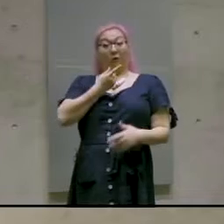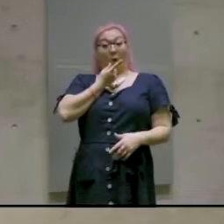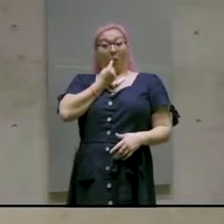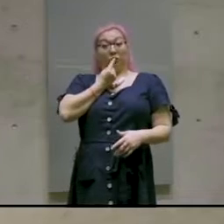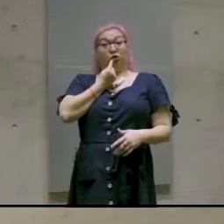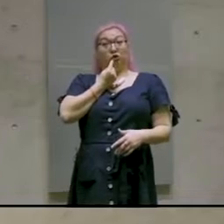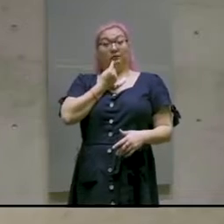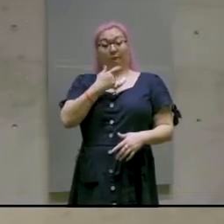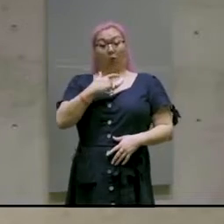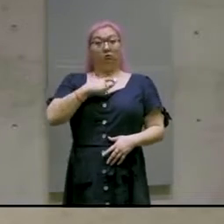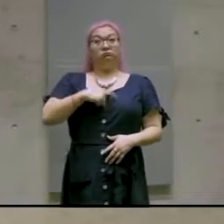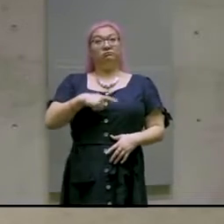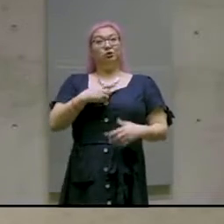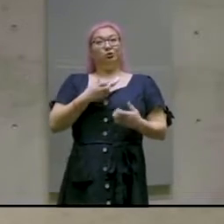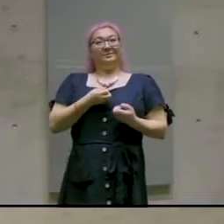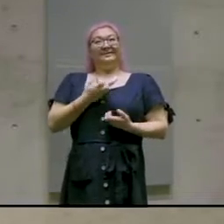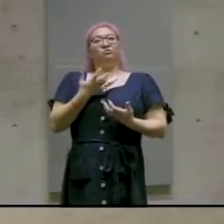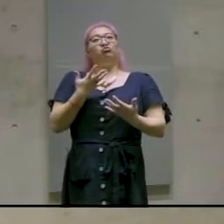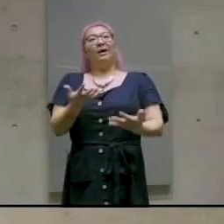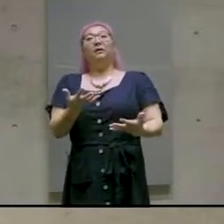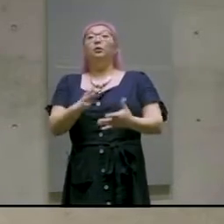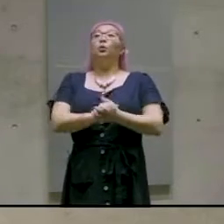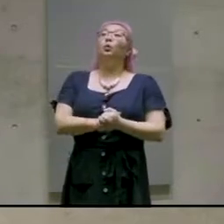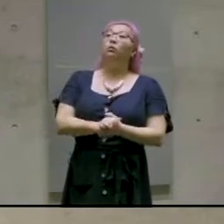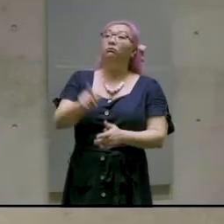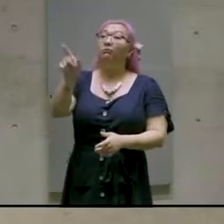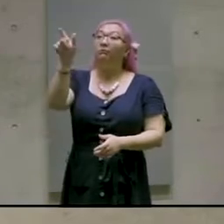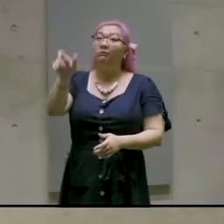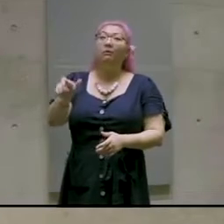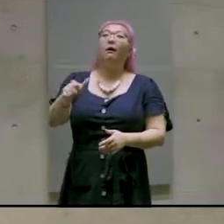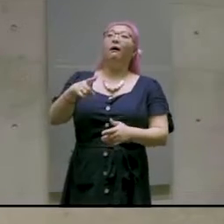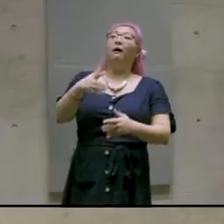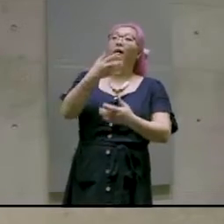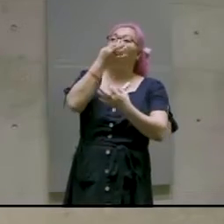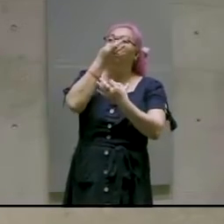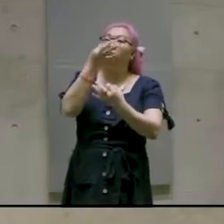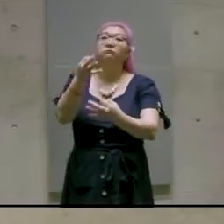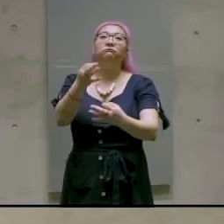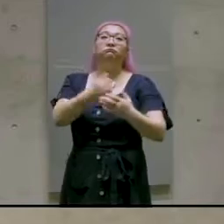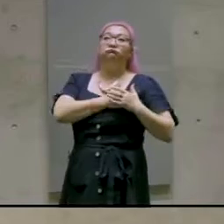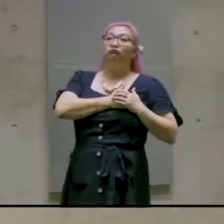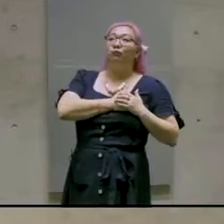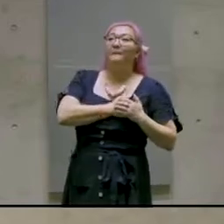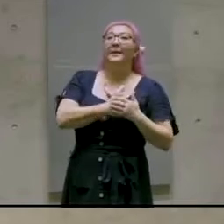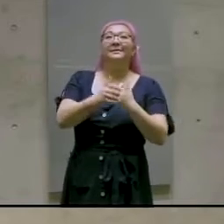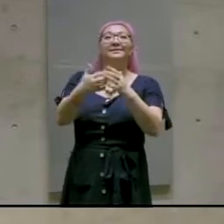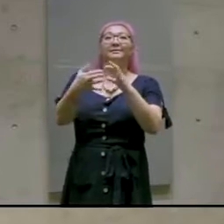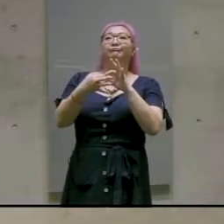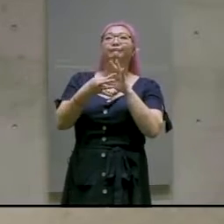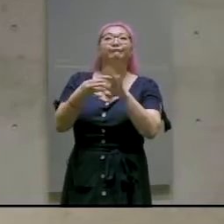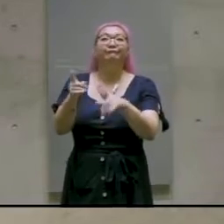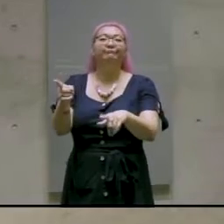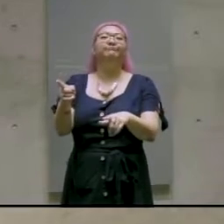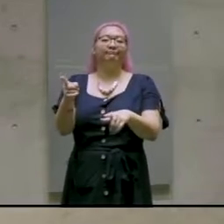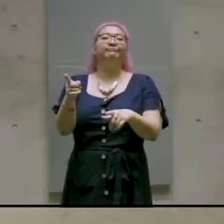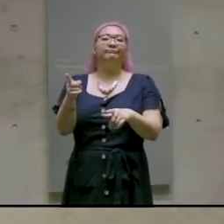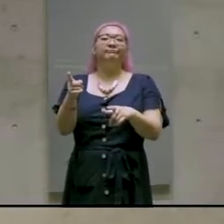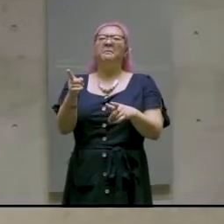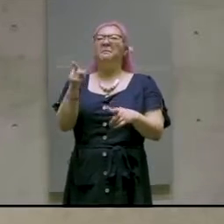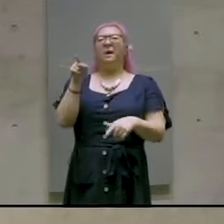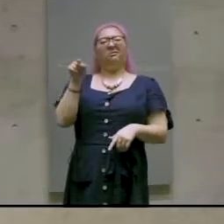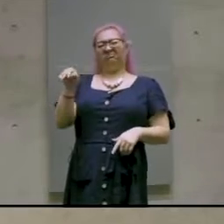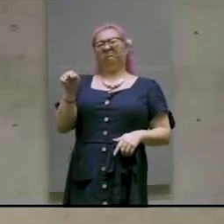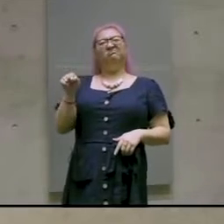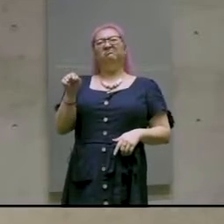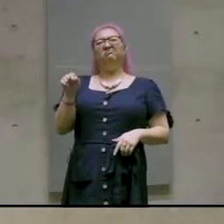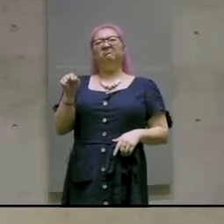kind of intimate or otherwise kind of relationship with a particular character that they want recognized by the game, that we can call back to occasionally. But it's not something that has kind